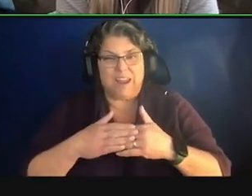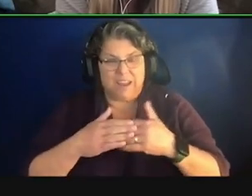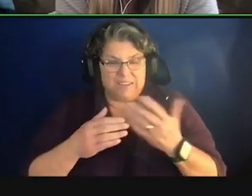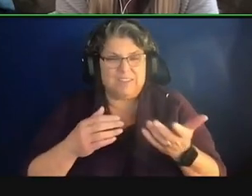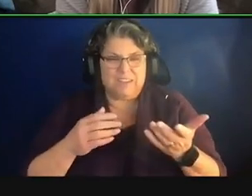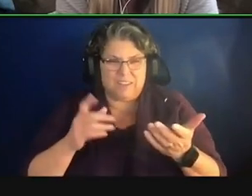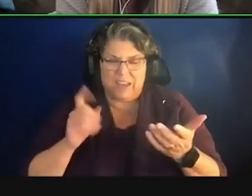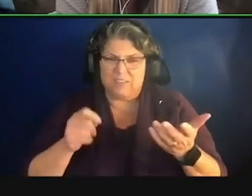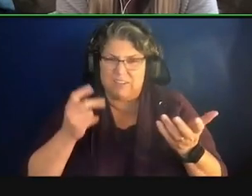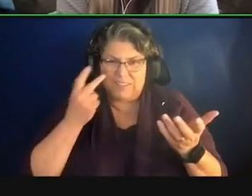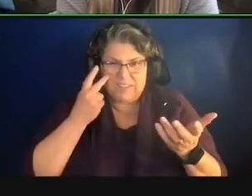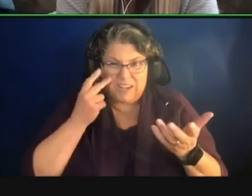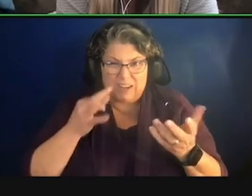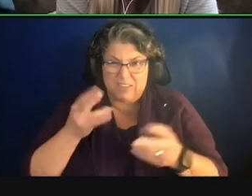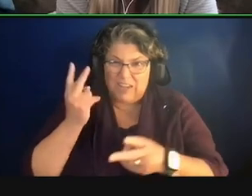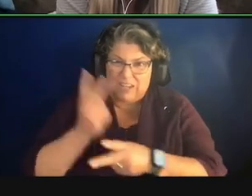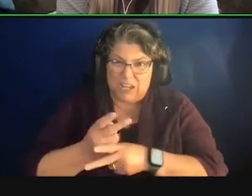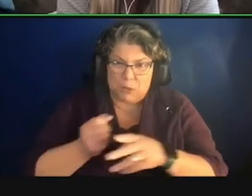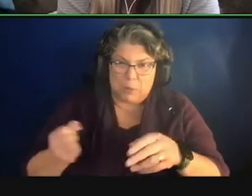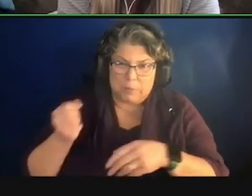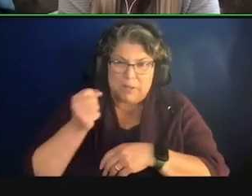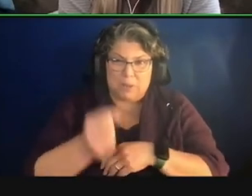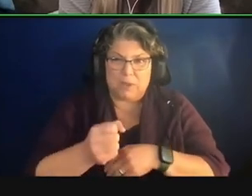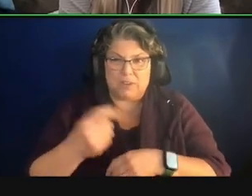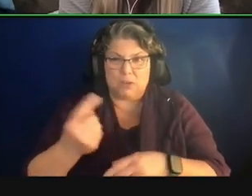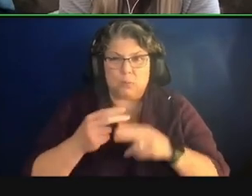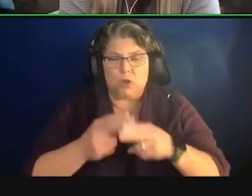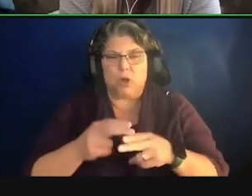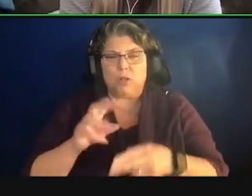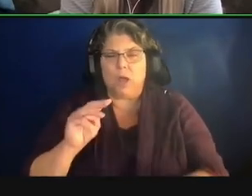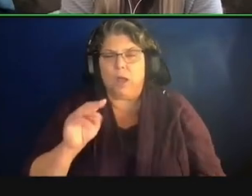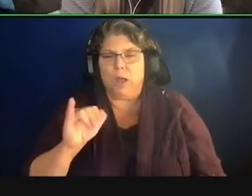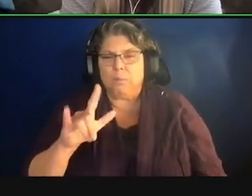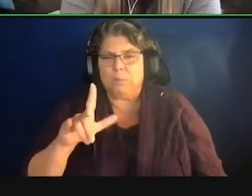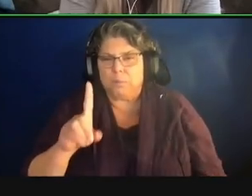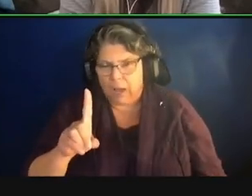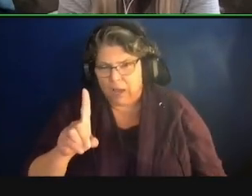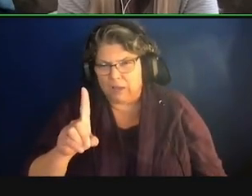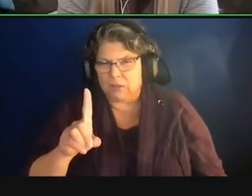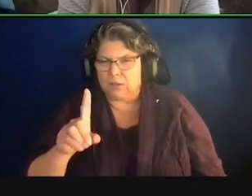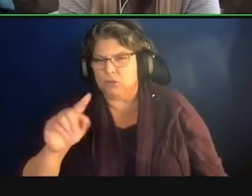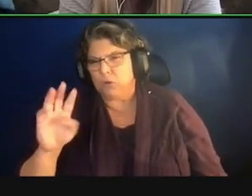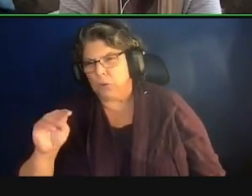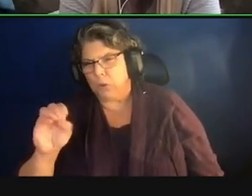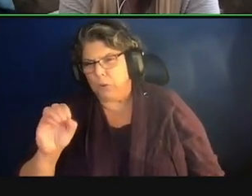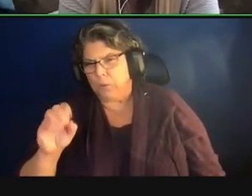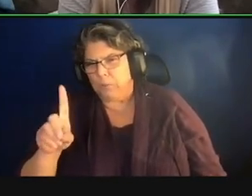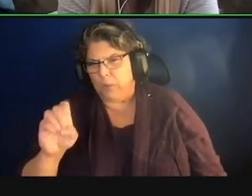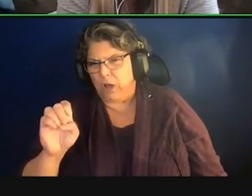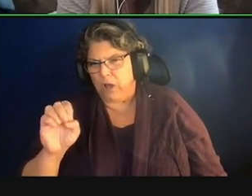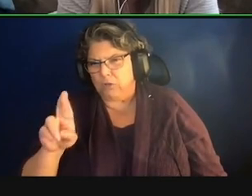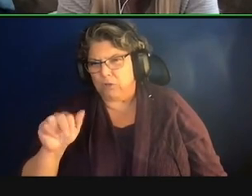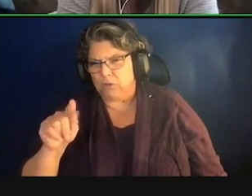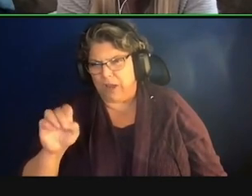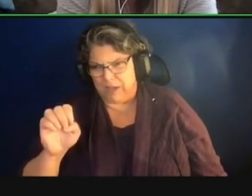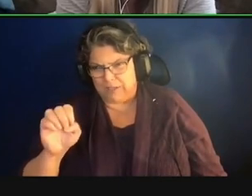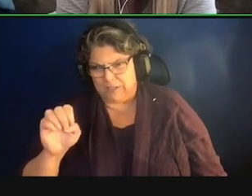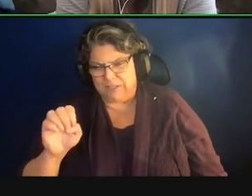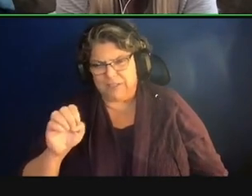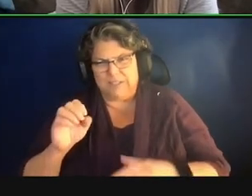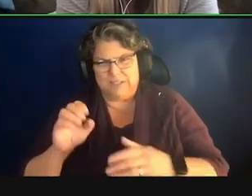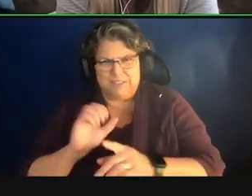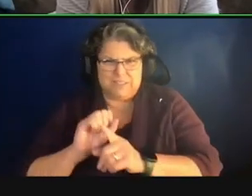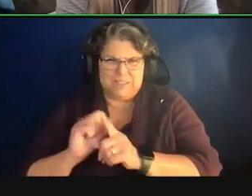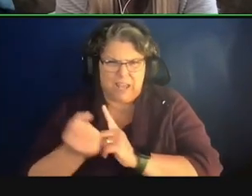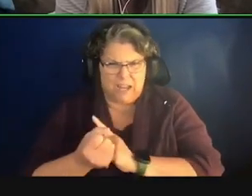maintain placement in what's called a mild moderate setting, where they're still working on grade level